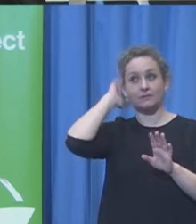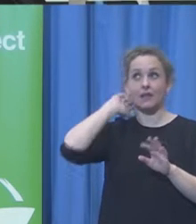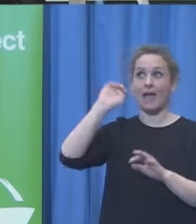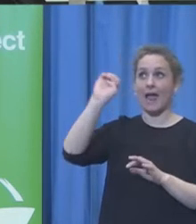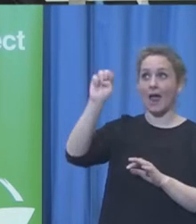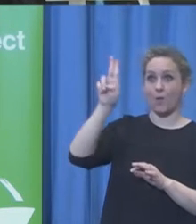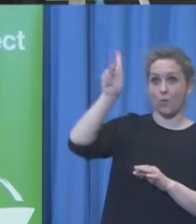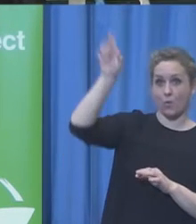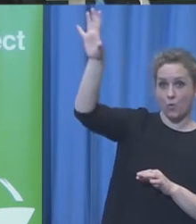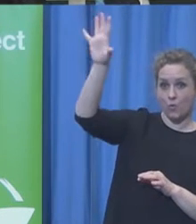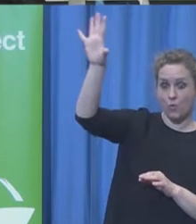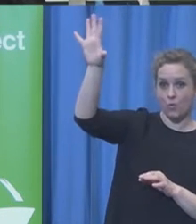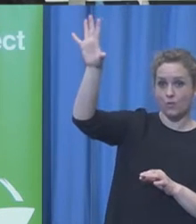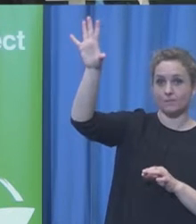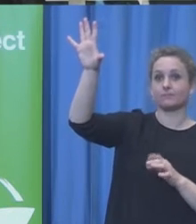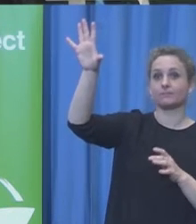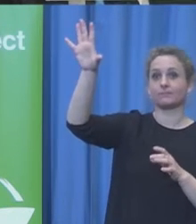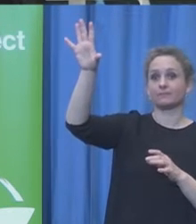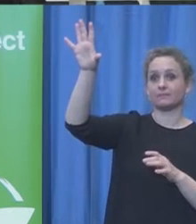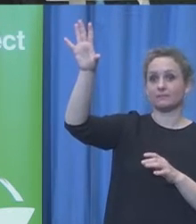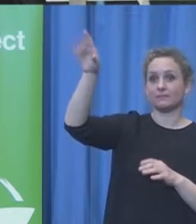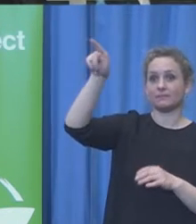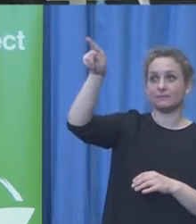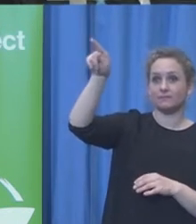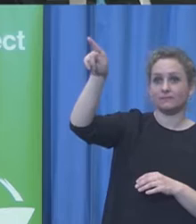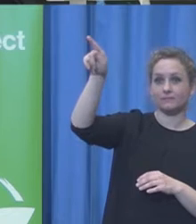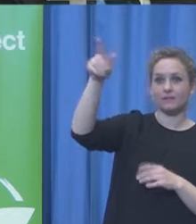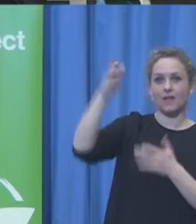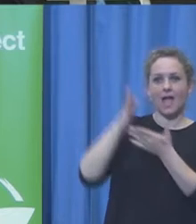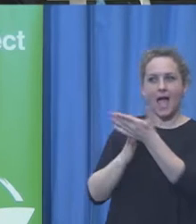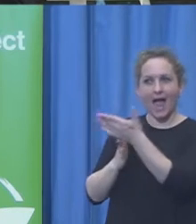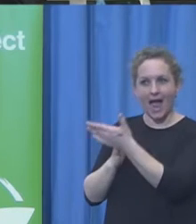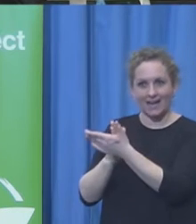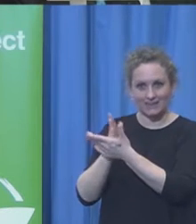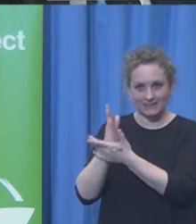Accessibility Act, and so